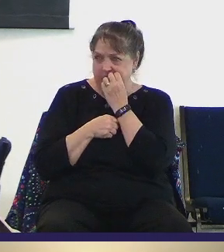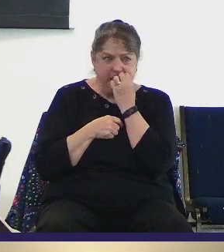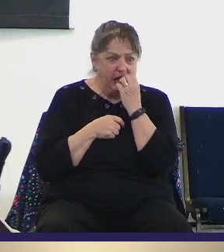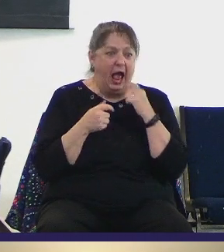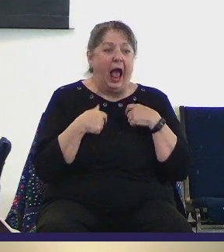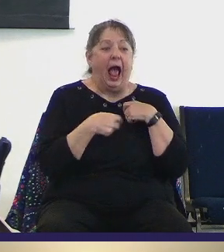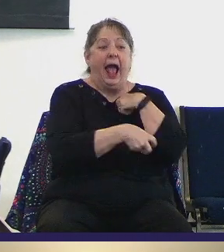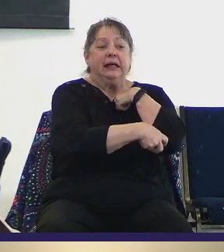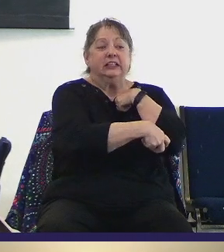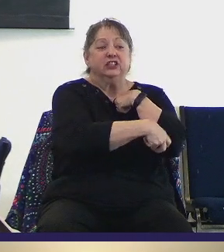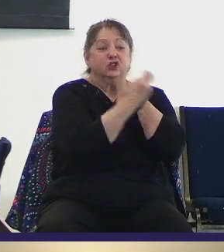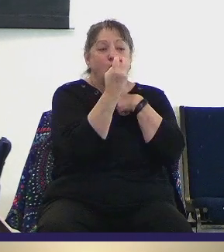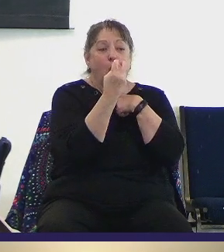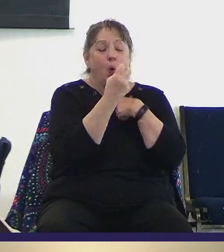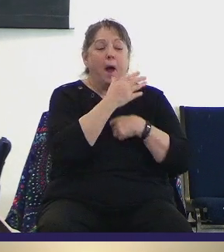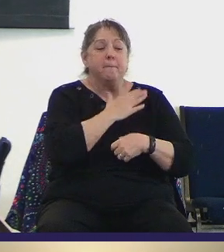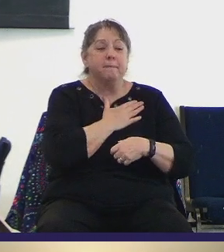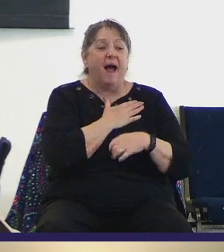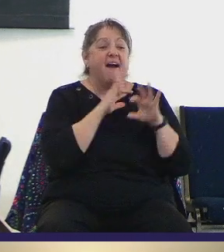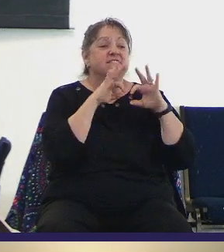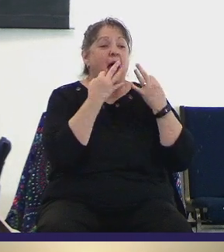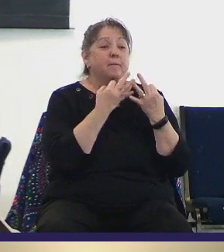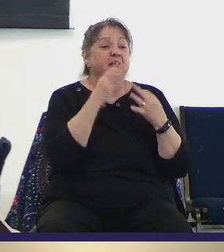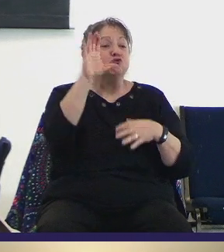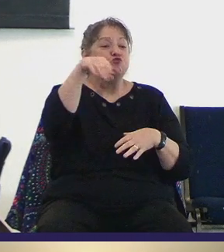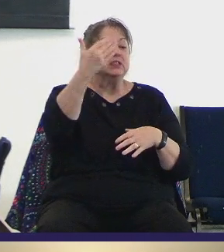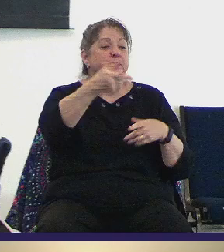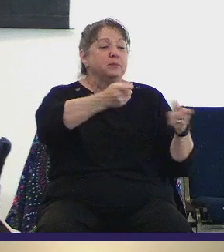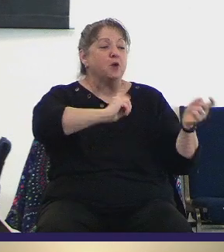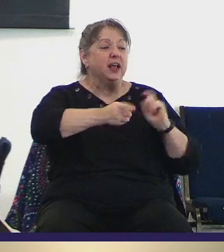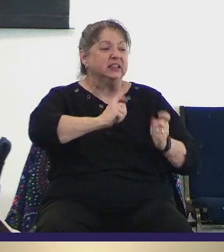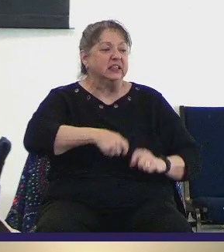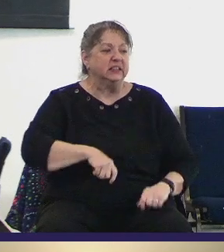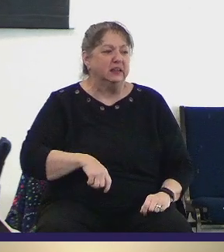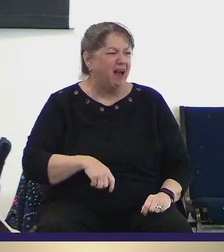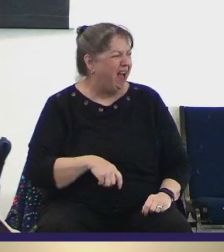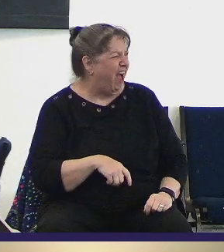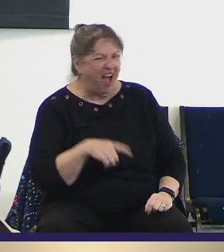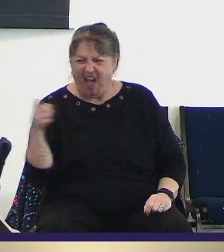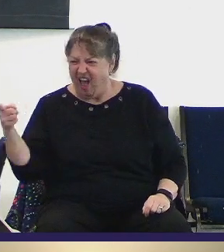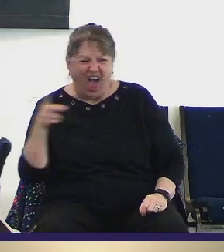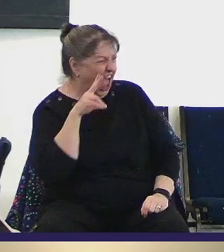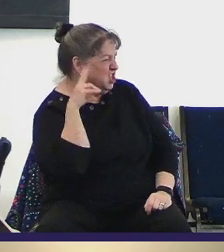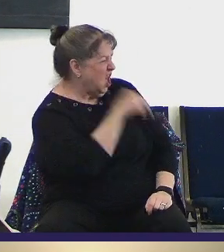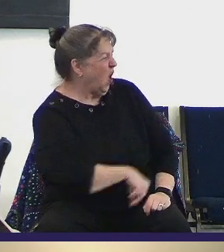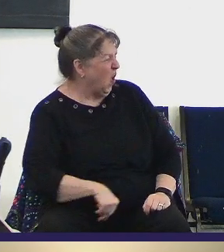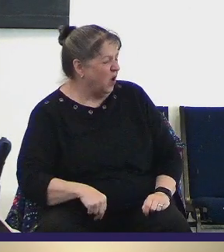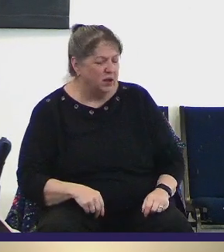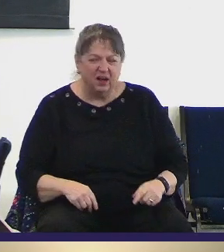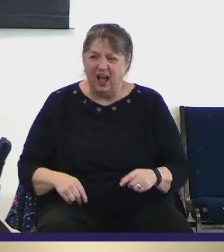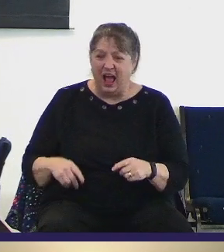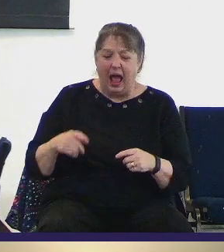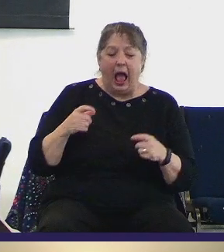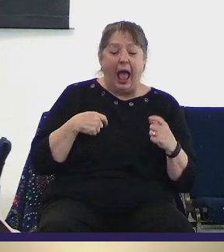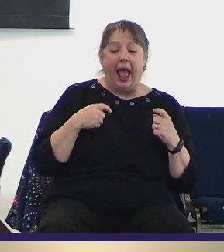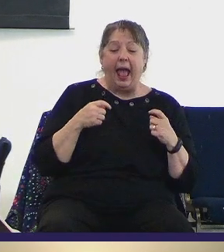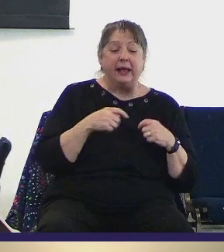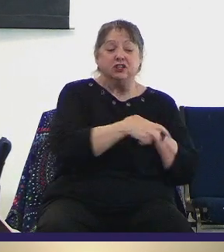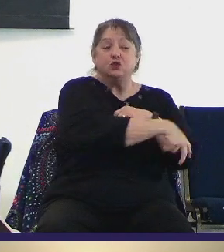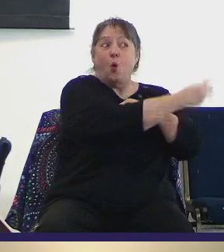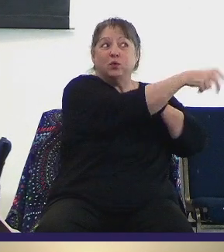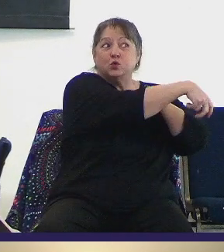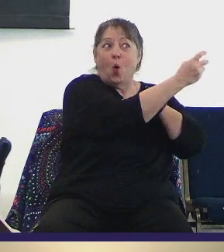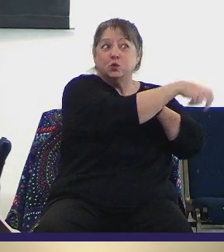stole all my family's Christmas presents and gave them all their presents that year, and I felt pretty